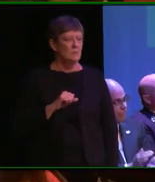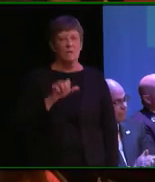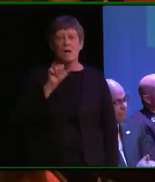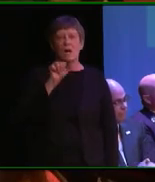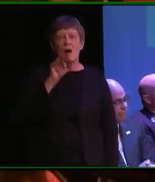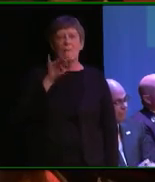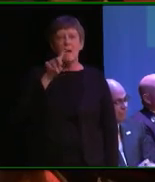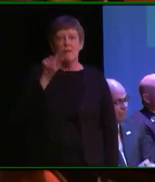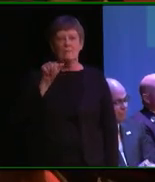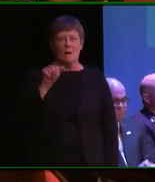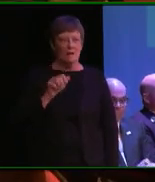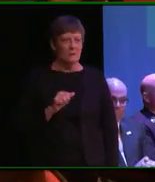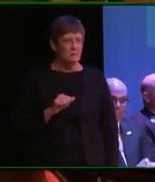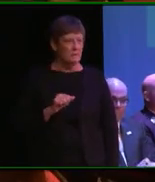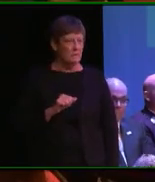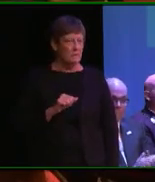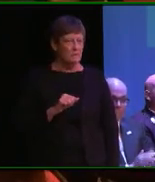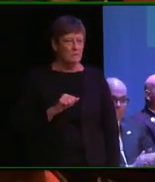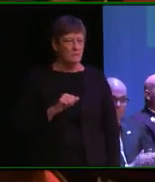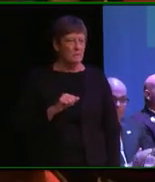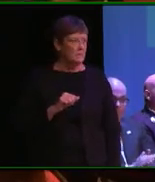Amanda Bartlett.